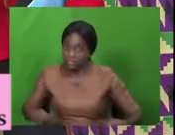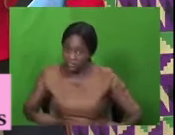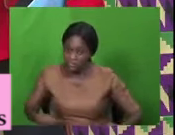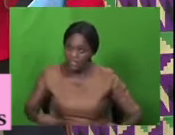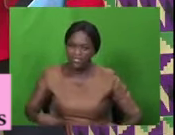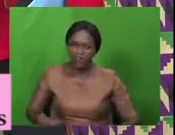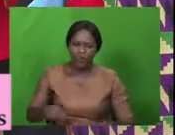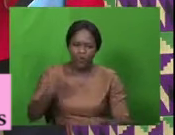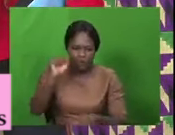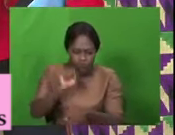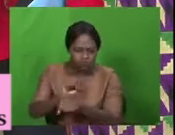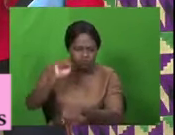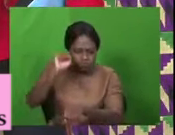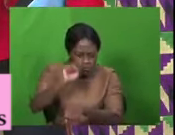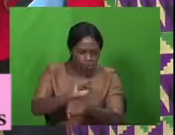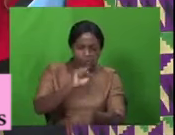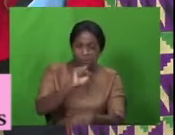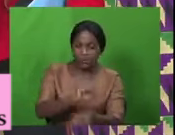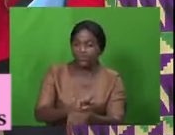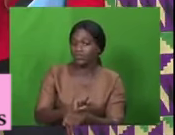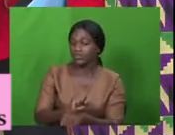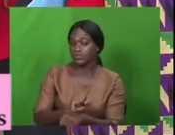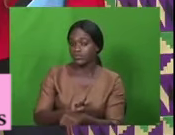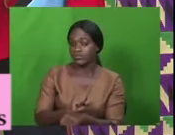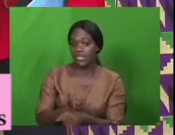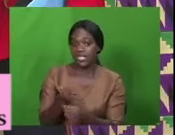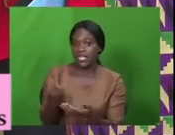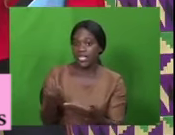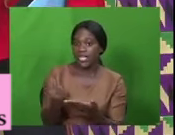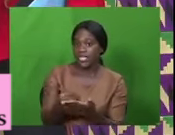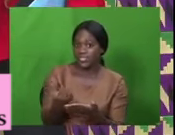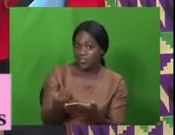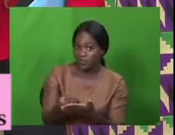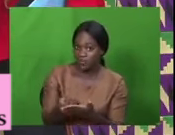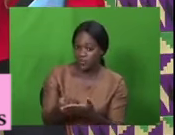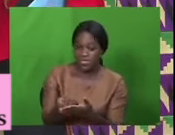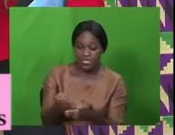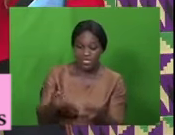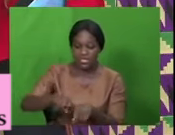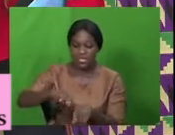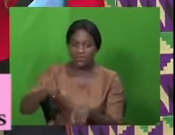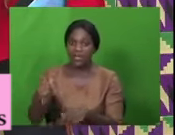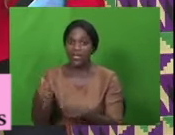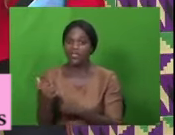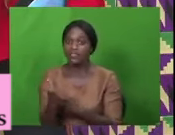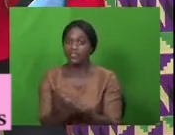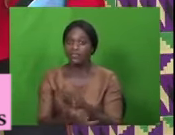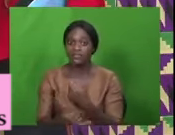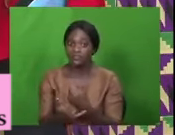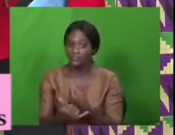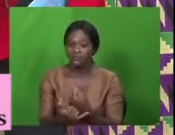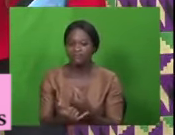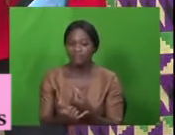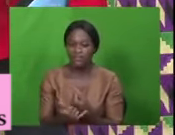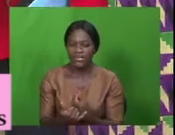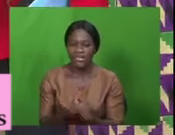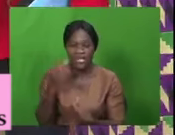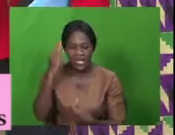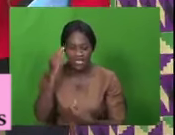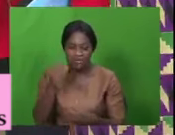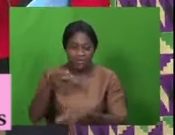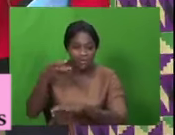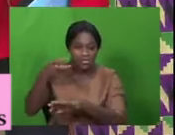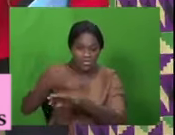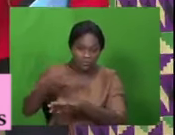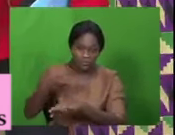its knees. Our economy, like much of the rest of the world, went into a tailspin.